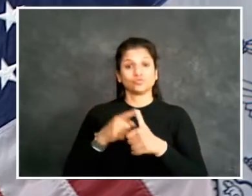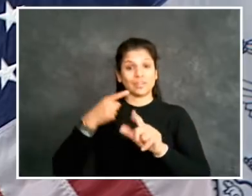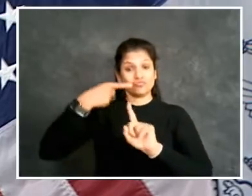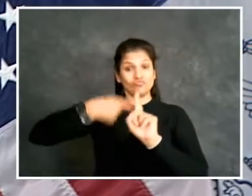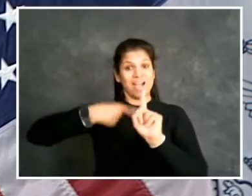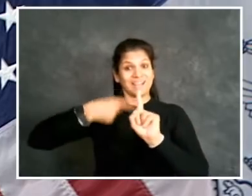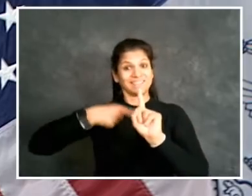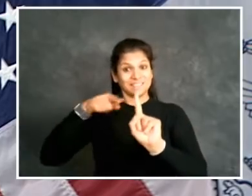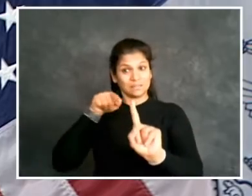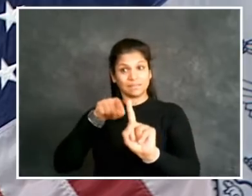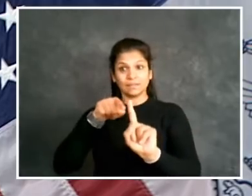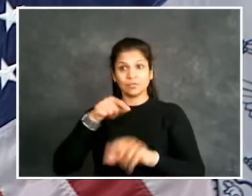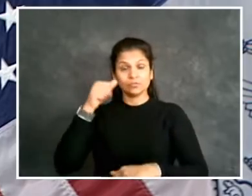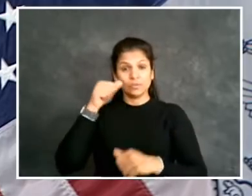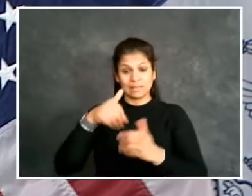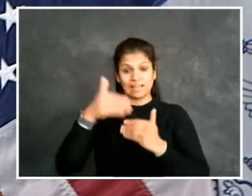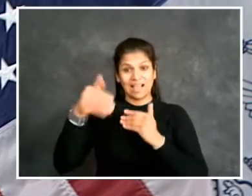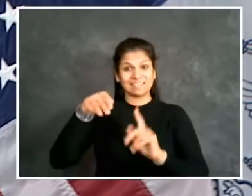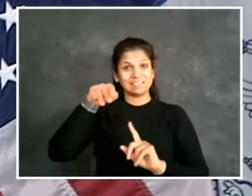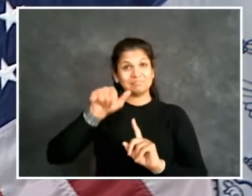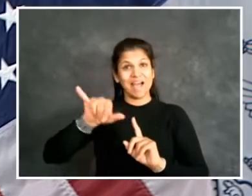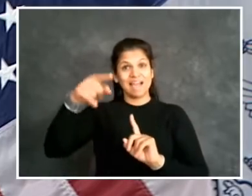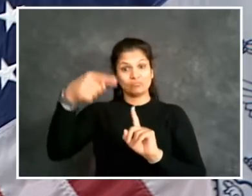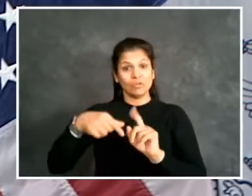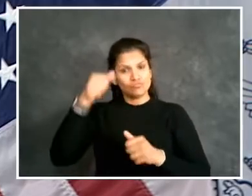makes a lot of sense given what people are going through.